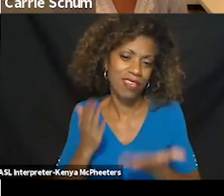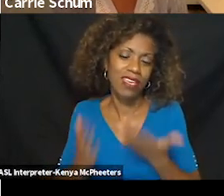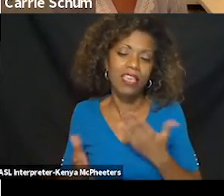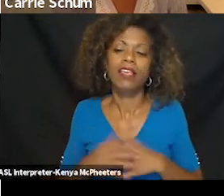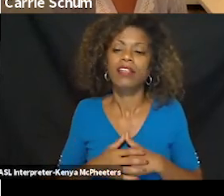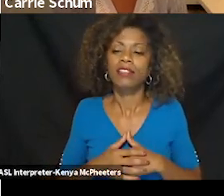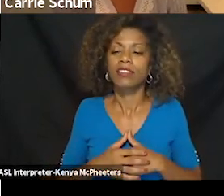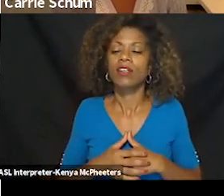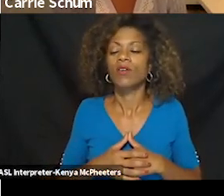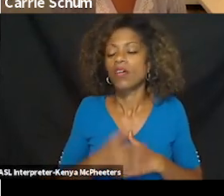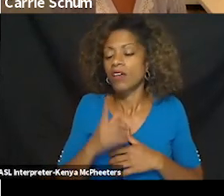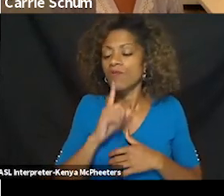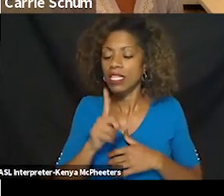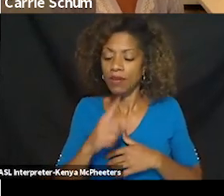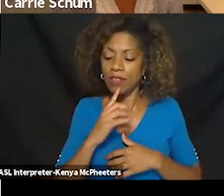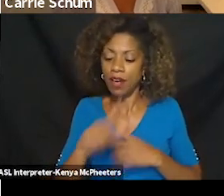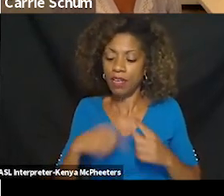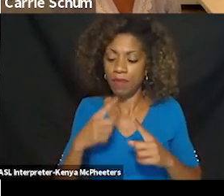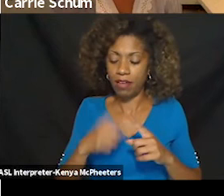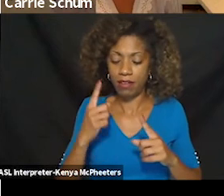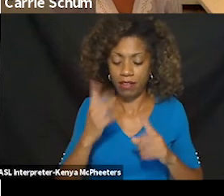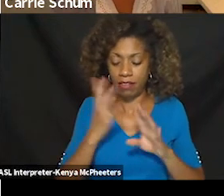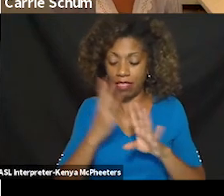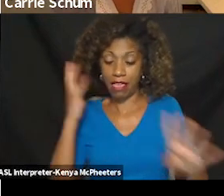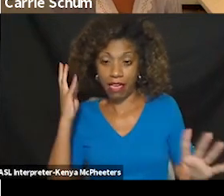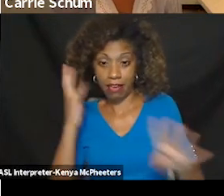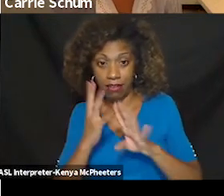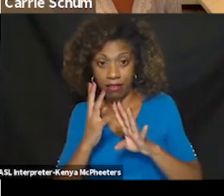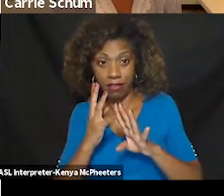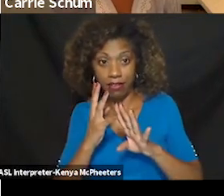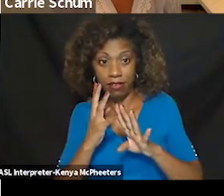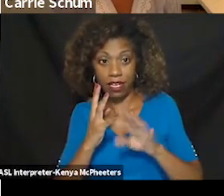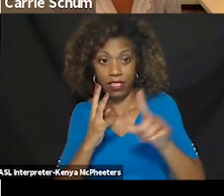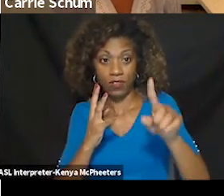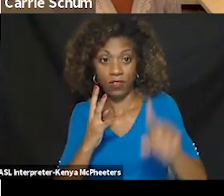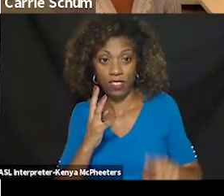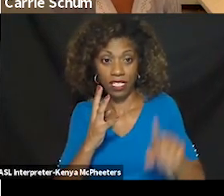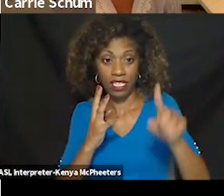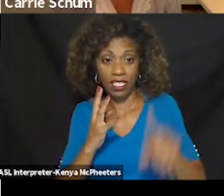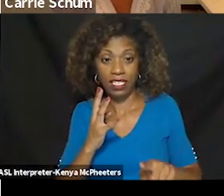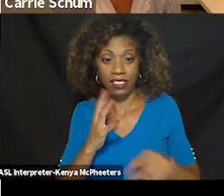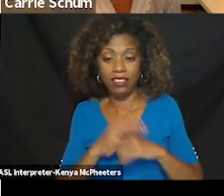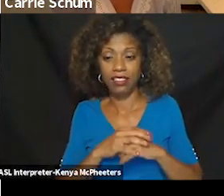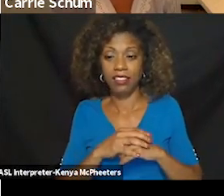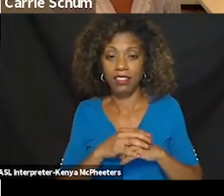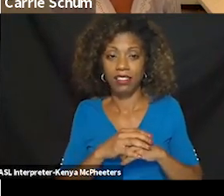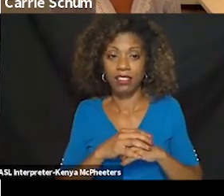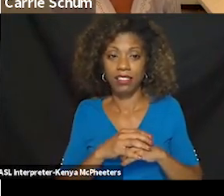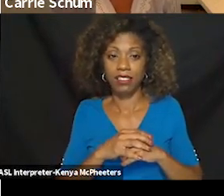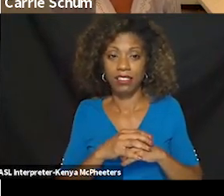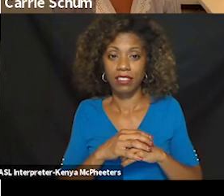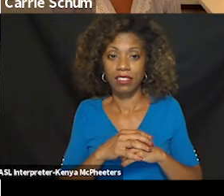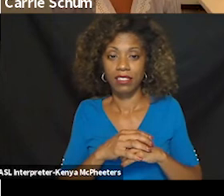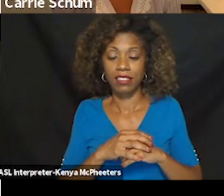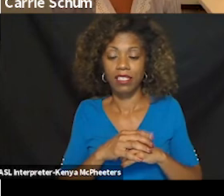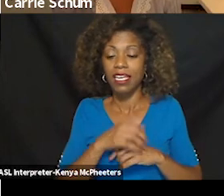the same. And if you want your faith in humanity restored, it's that the top answer by far for both was, I do not need